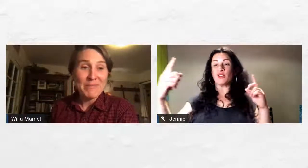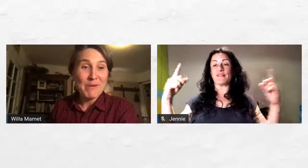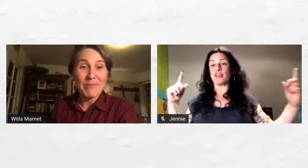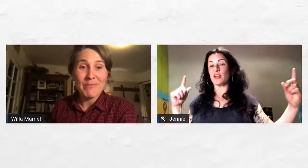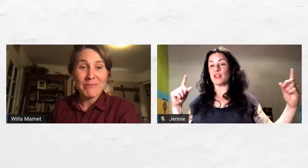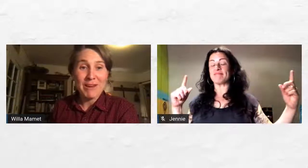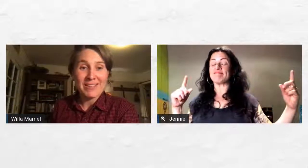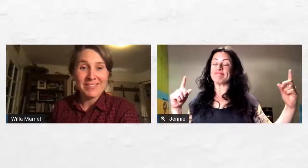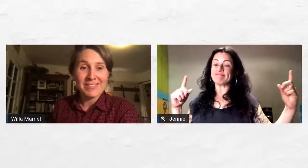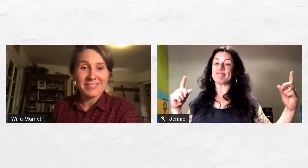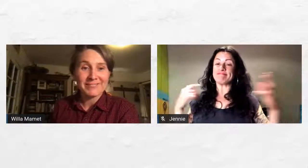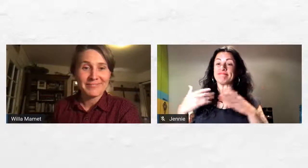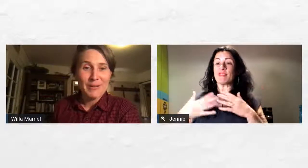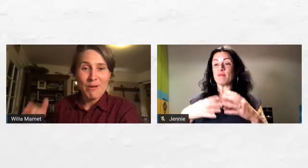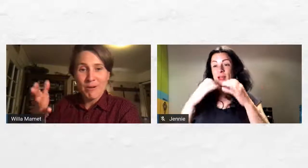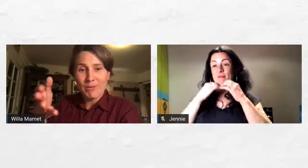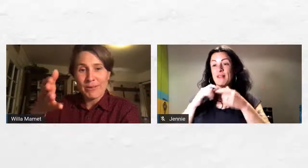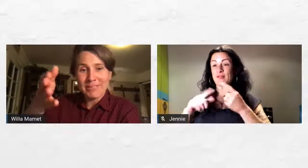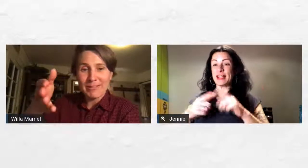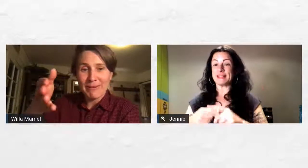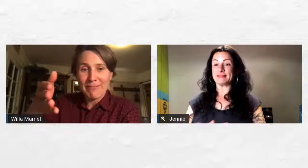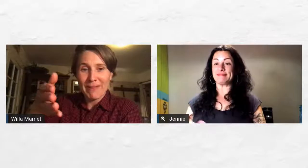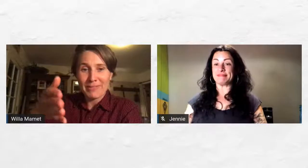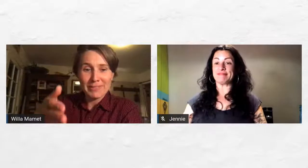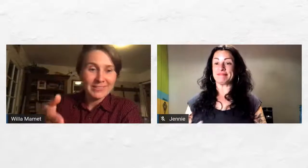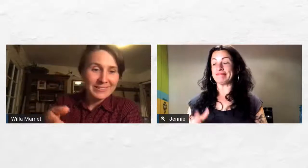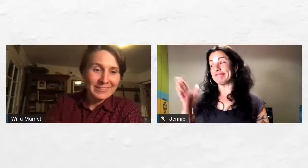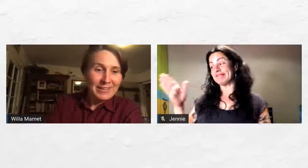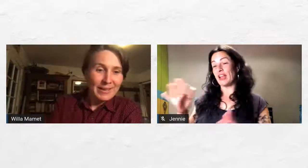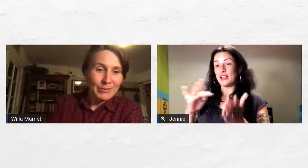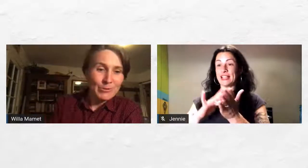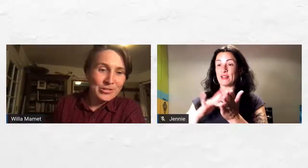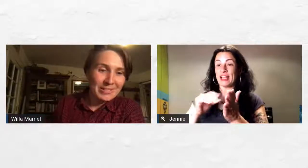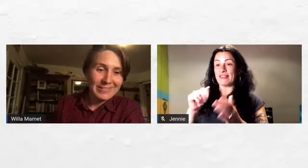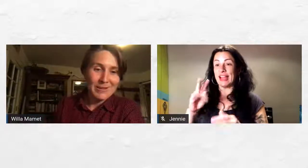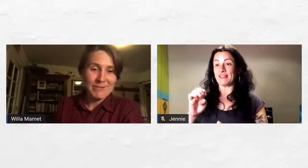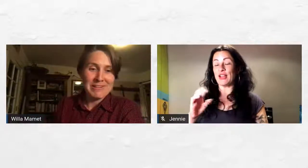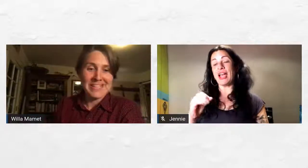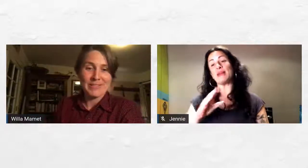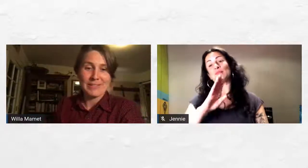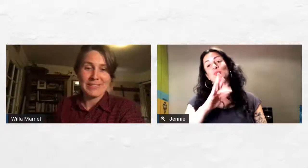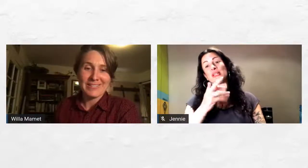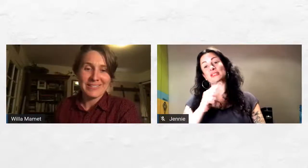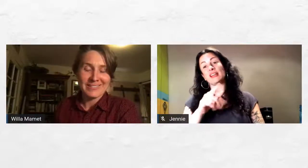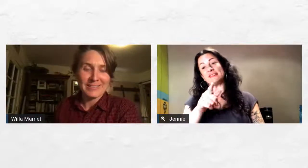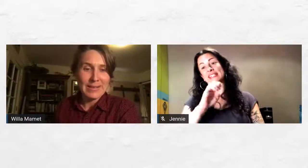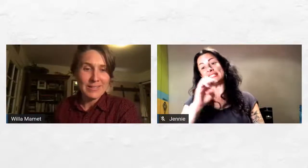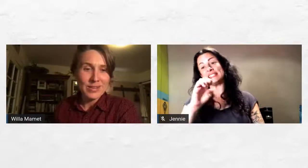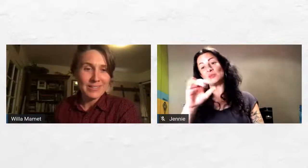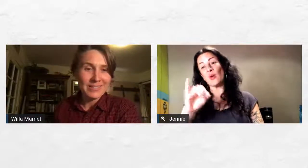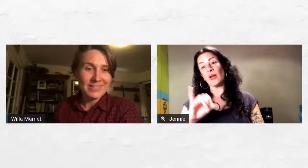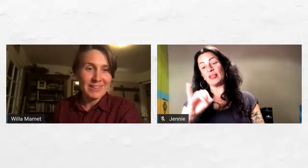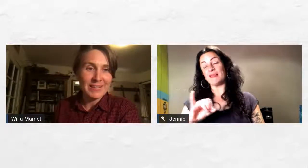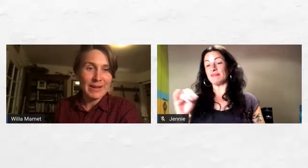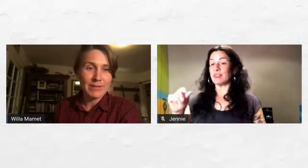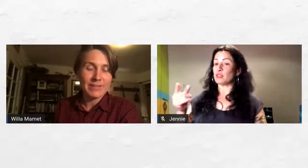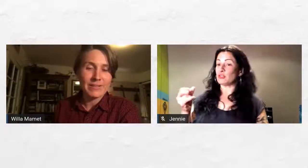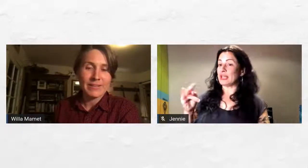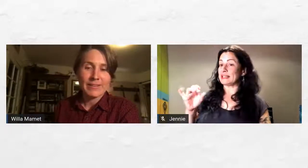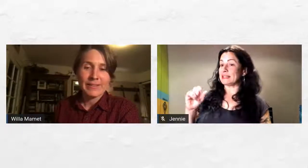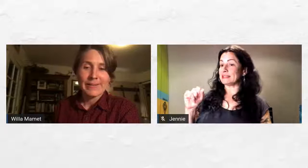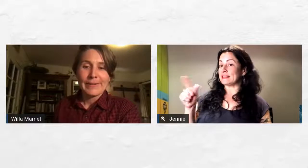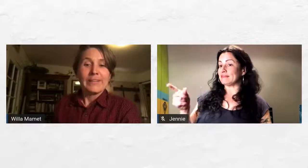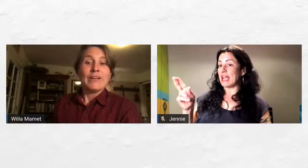like even my beloved friends over on Telegraph Avenue, and Bridget over in East Oakland, and Genesis down in